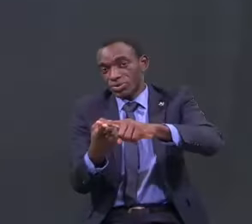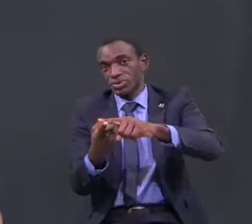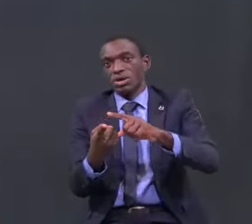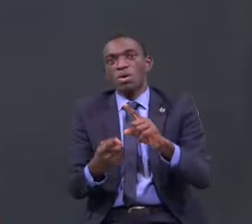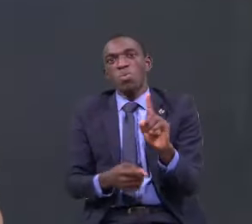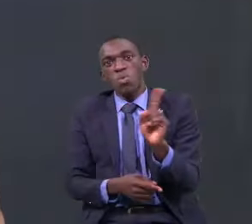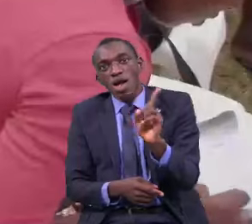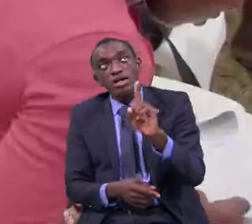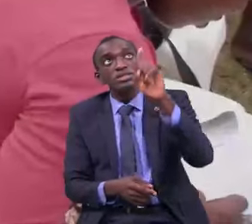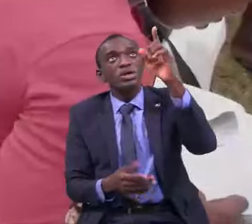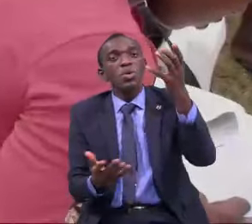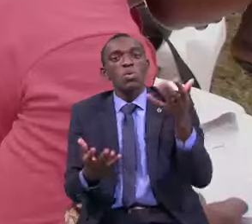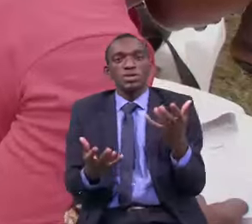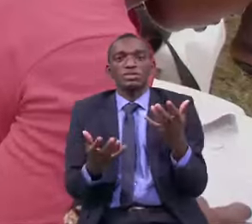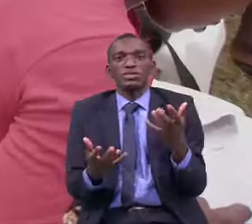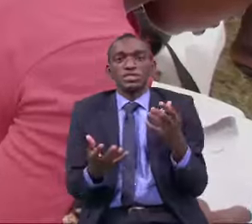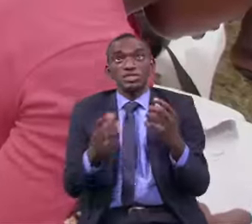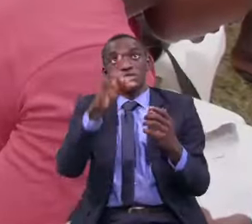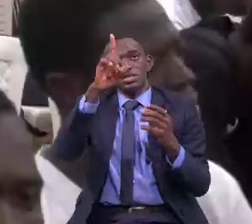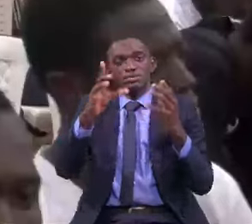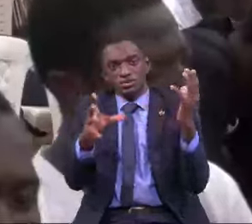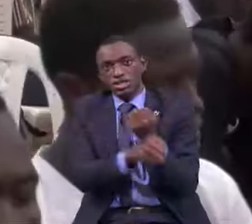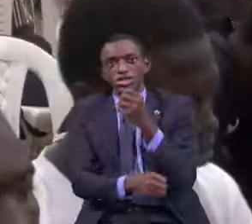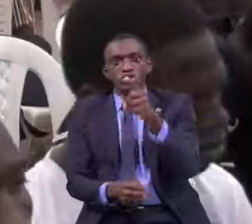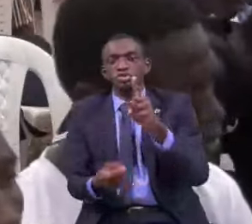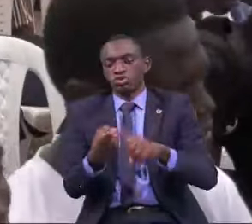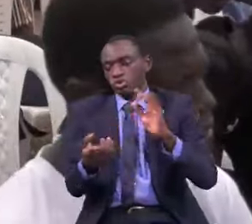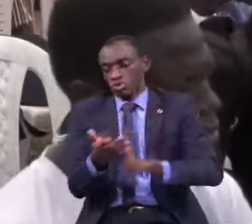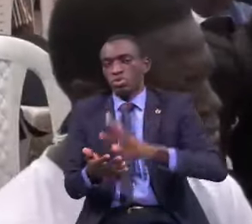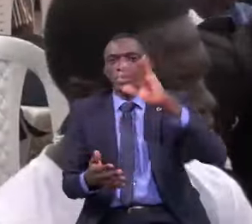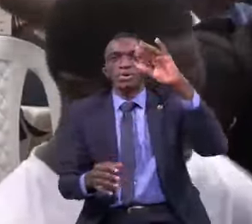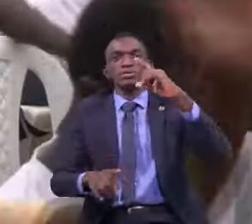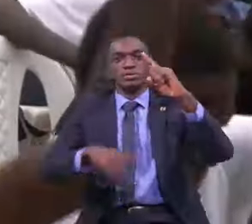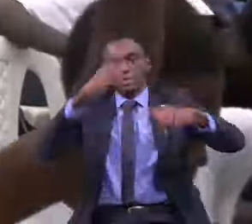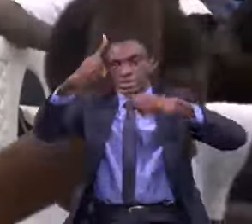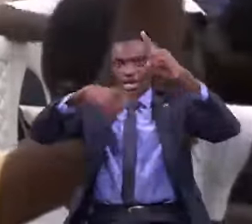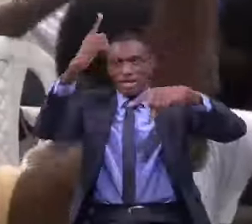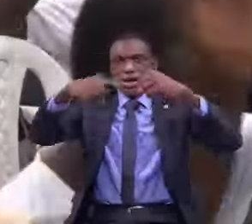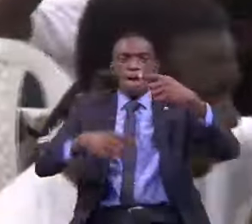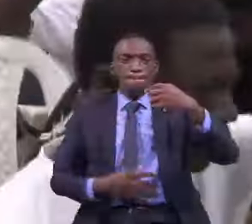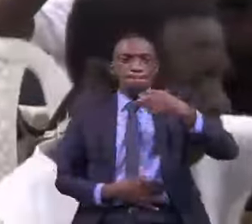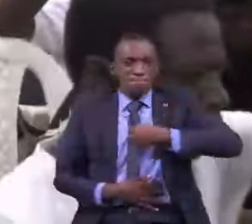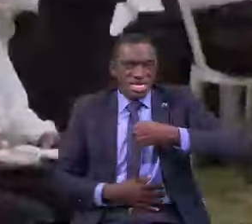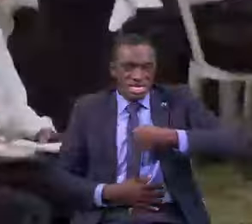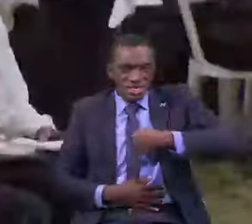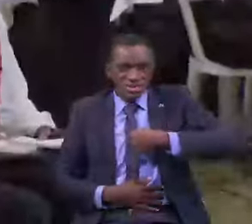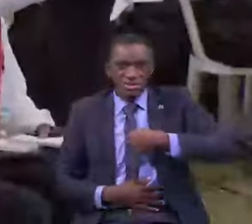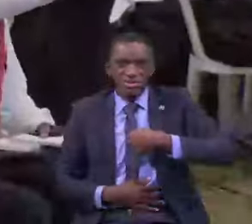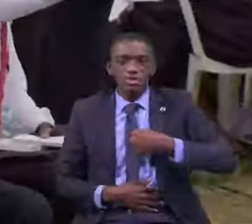He's taking you to glory. Me. Where are you? I say, where